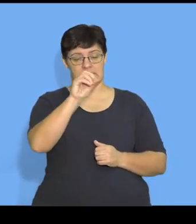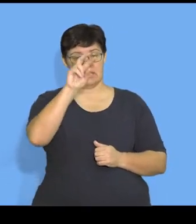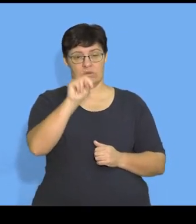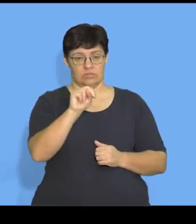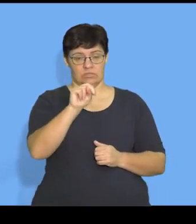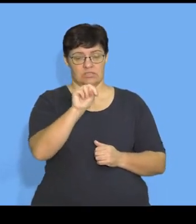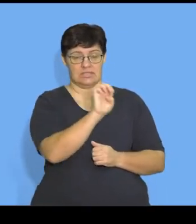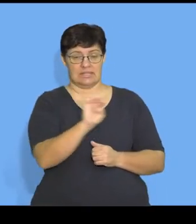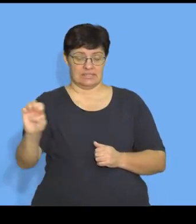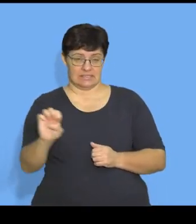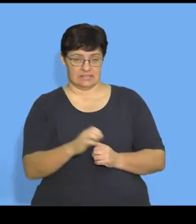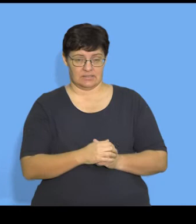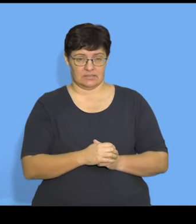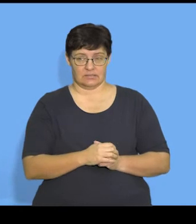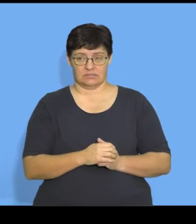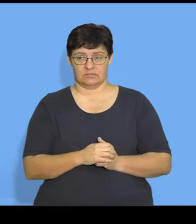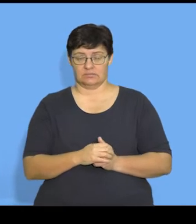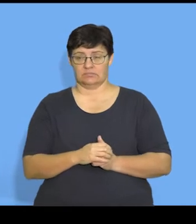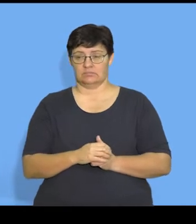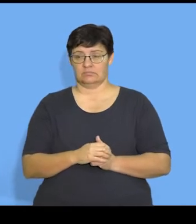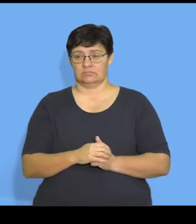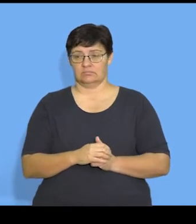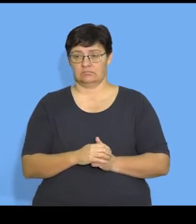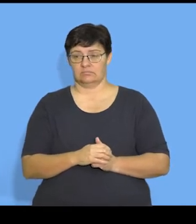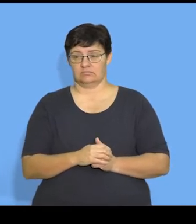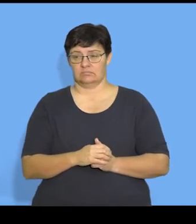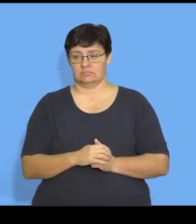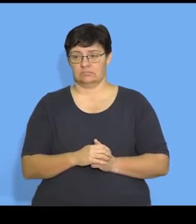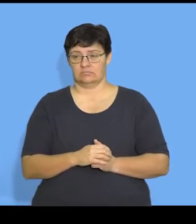a convention, we will do